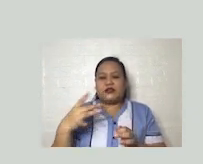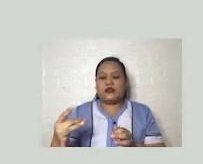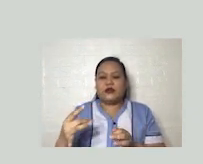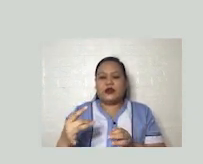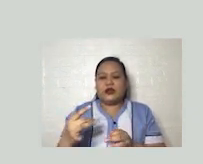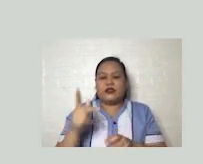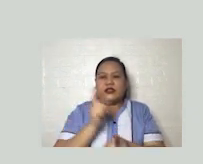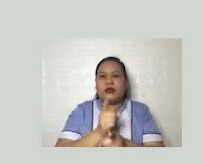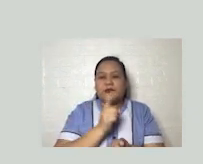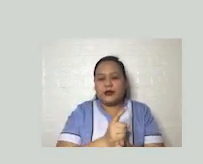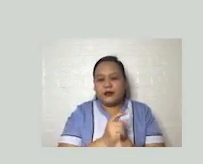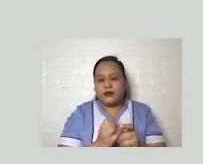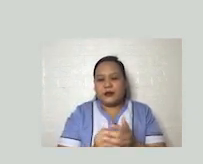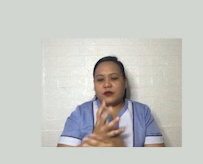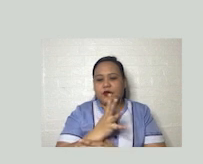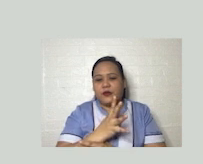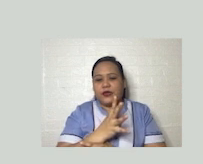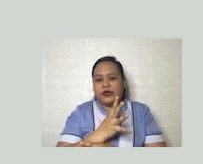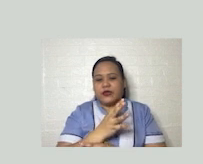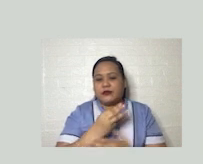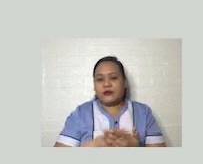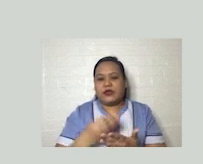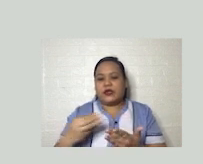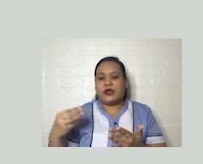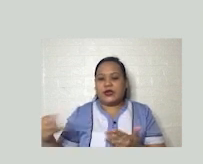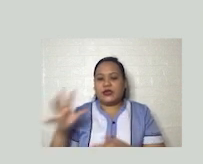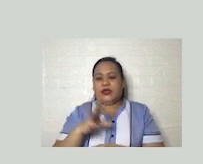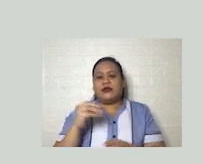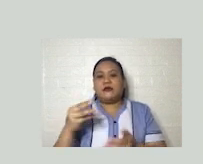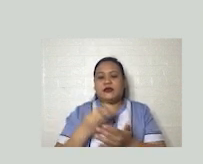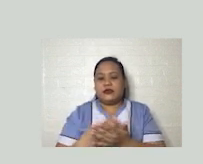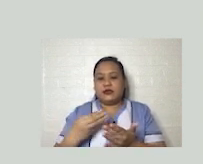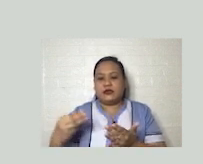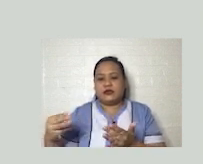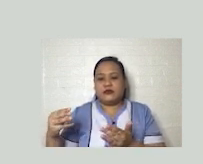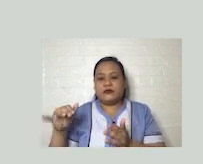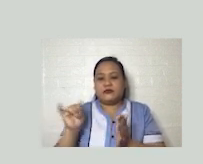sow the seeds in seed beds.